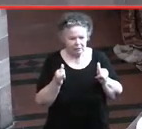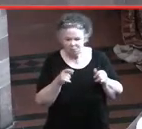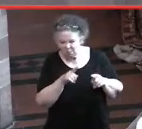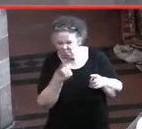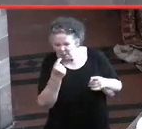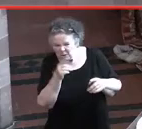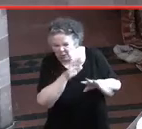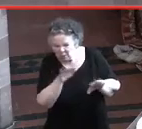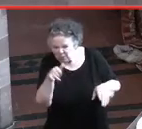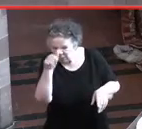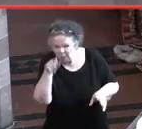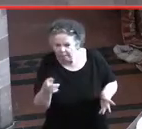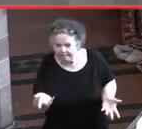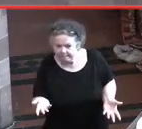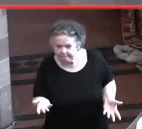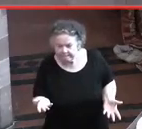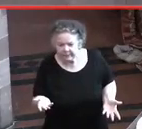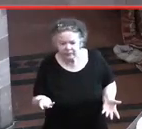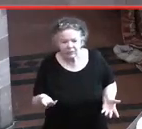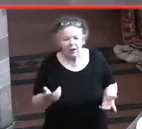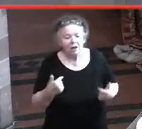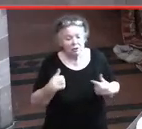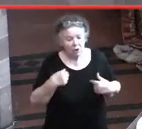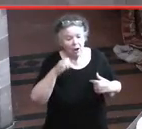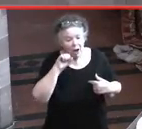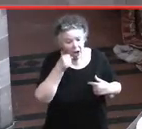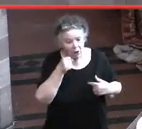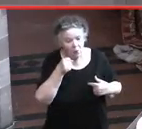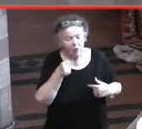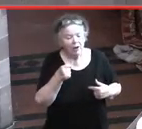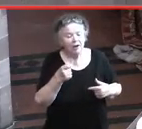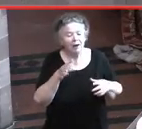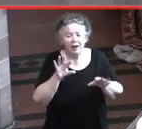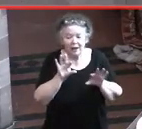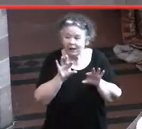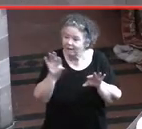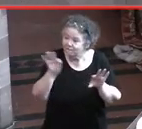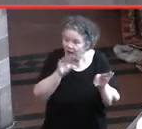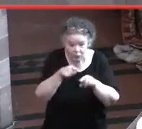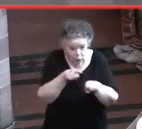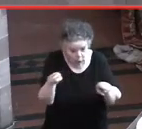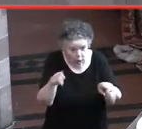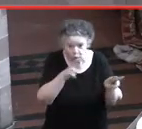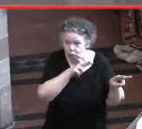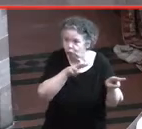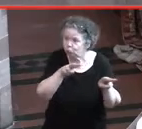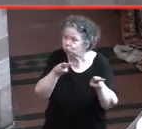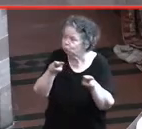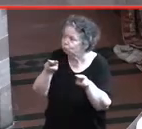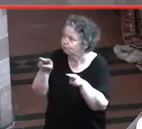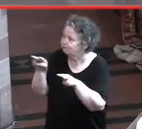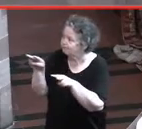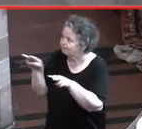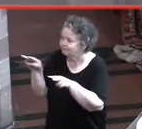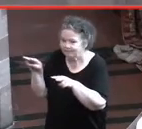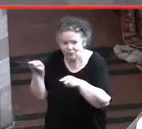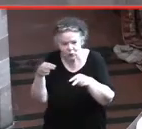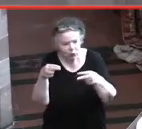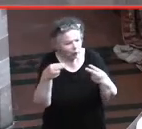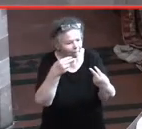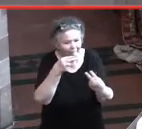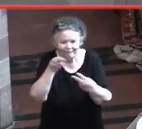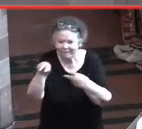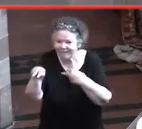know. So I'm going to invite you to take a moment to look around. Look into